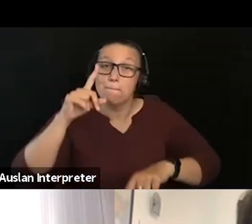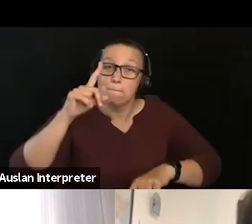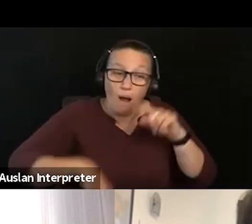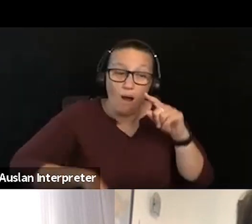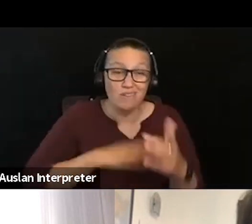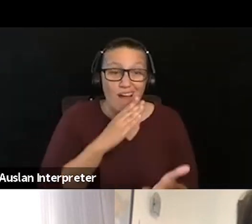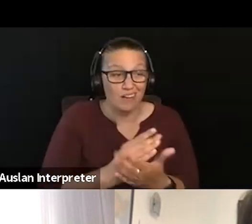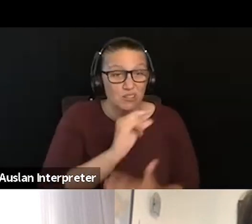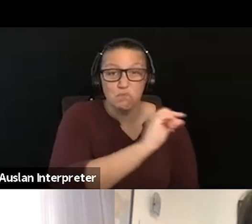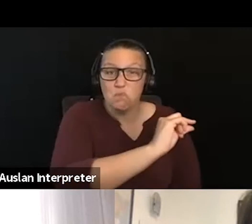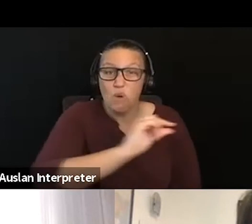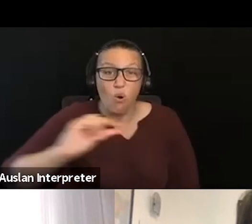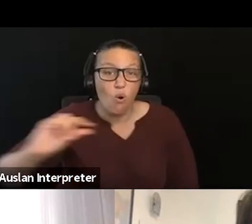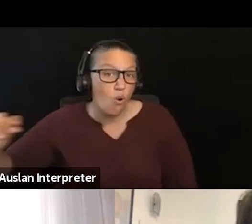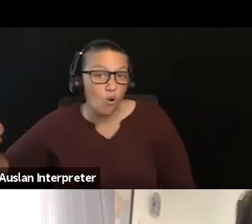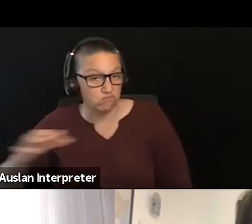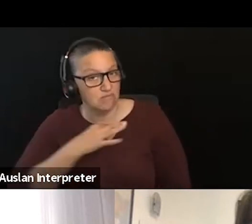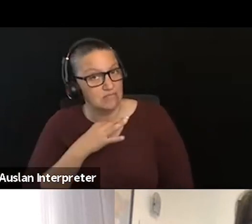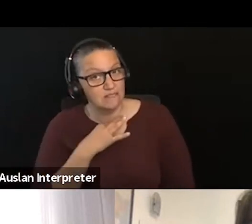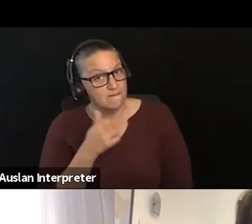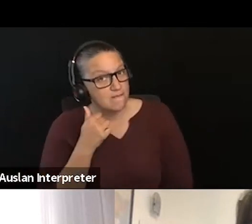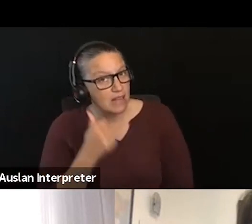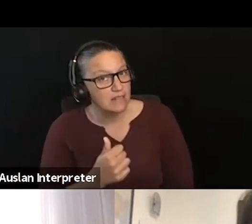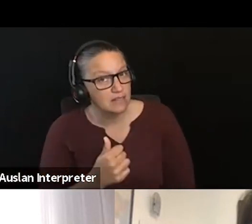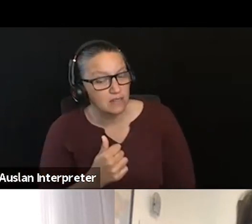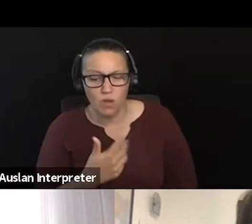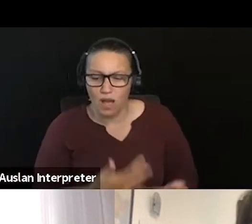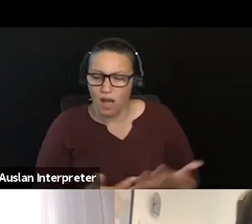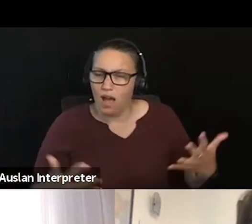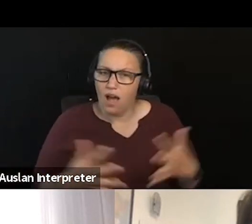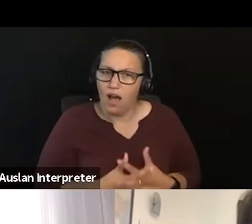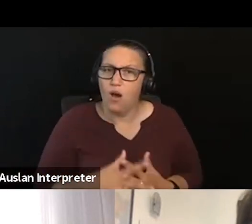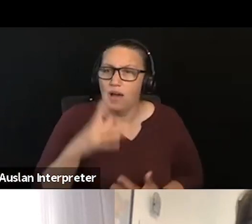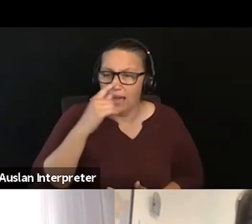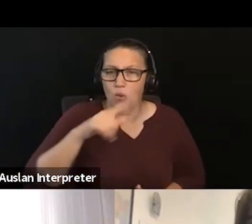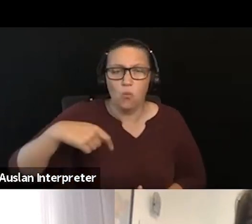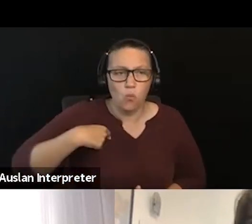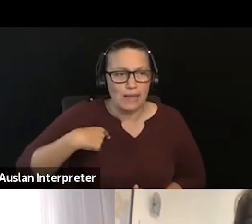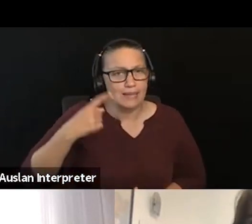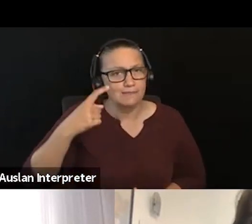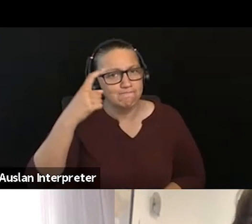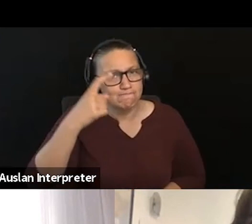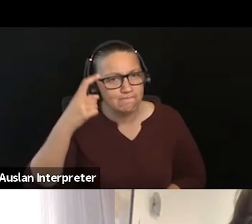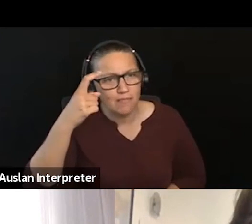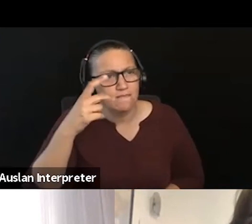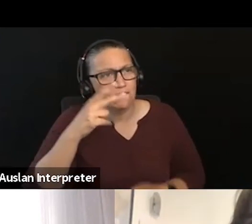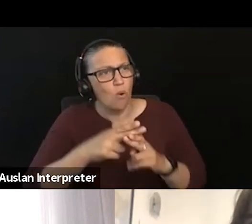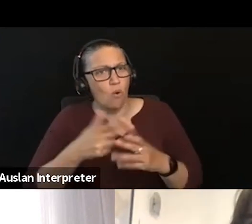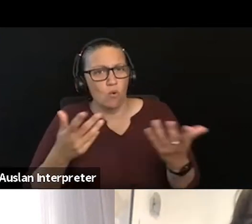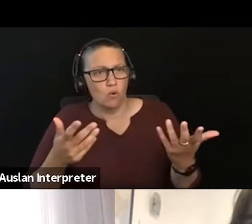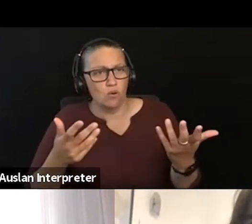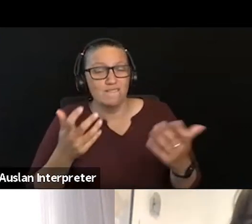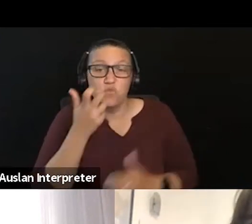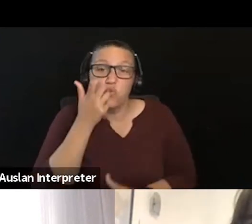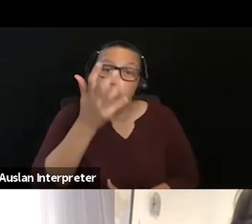minimal risk. So how do we figure that out in relation to future advice around prescribing? Because I read it